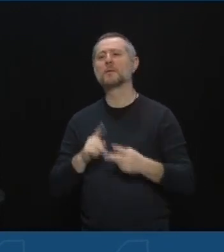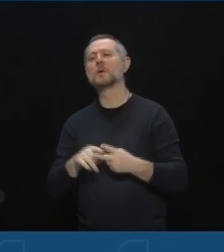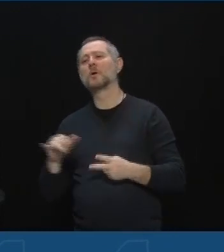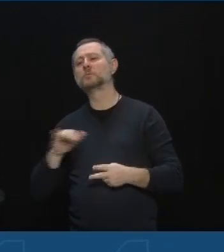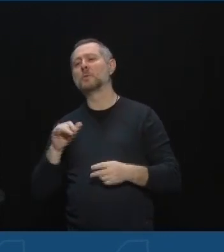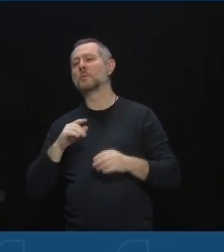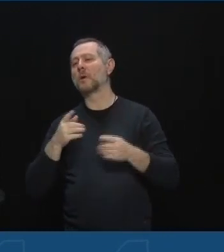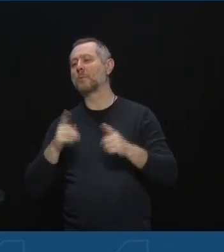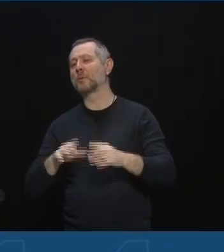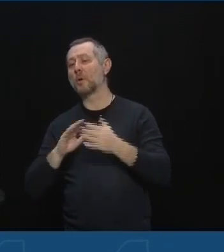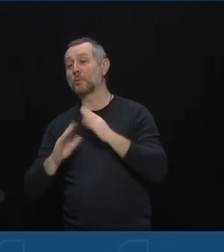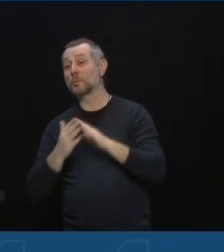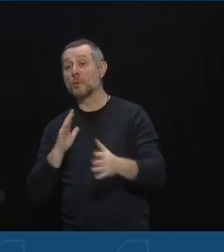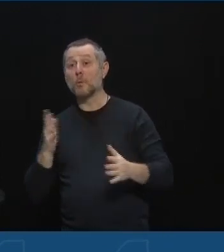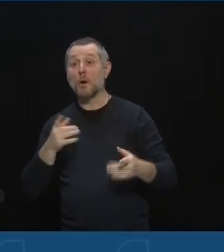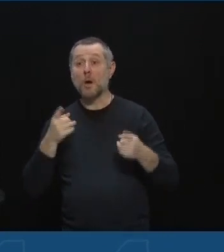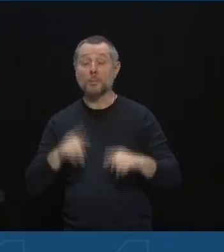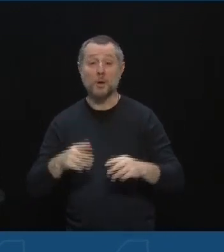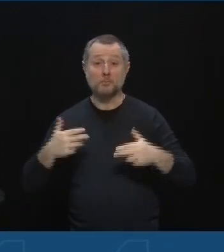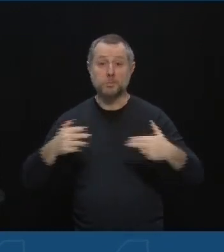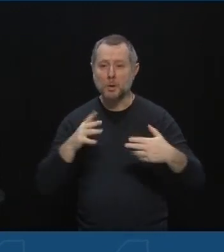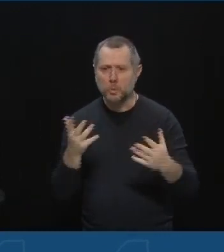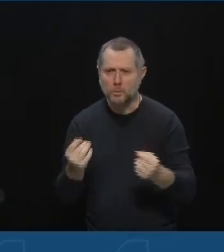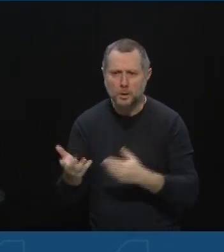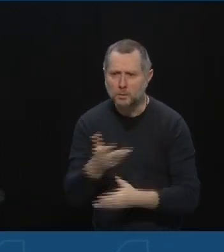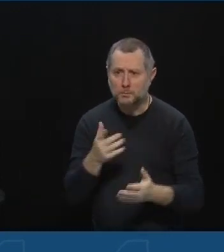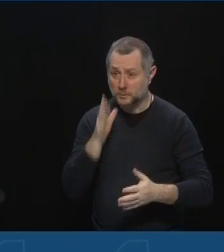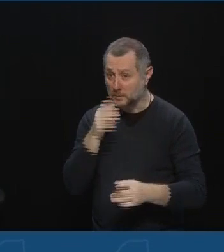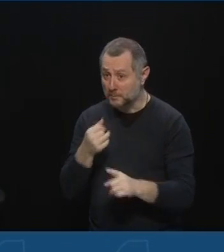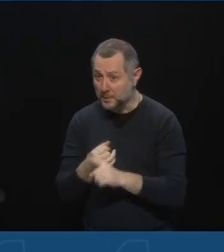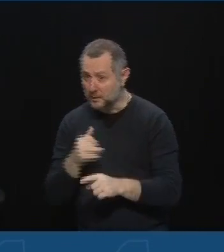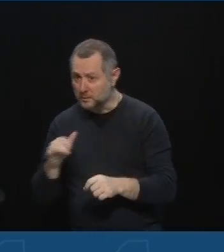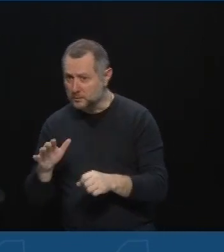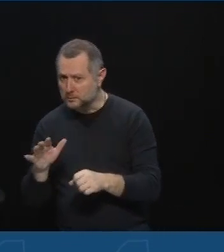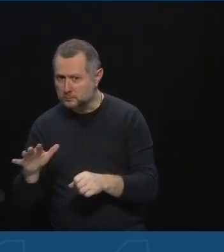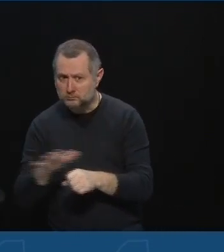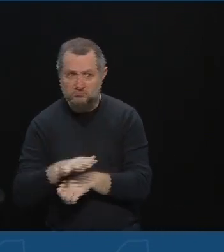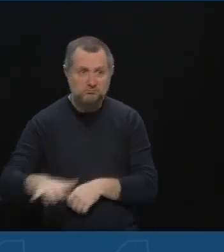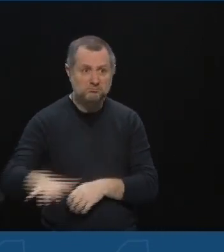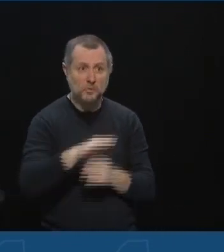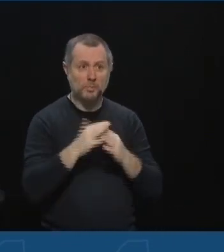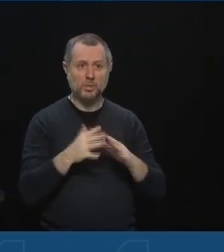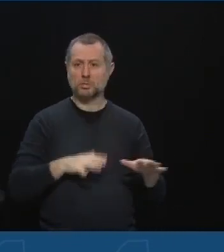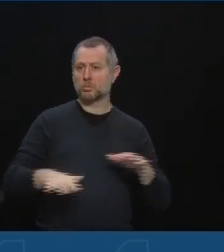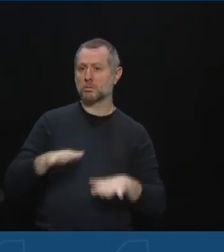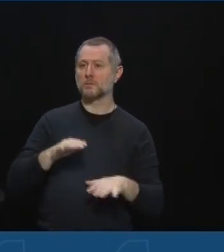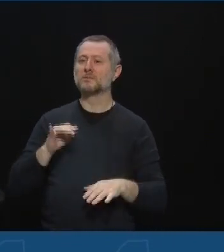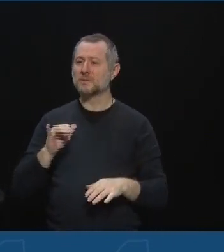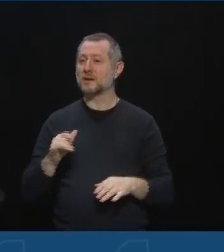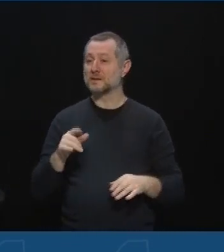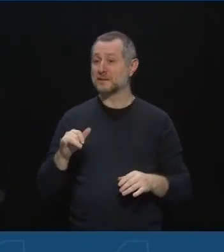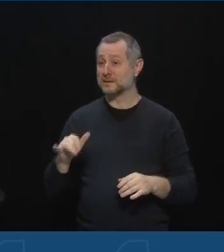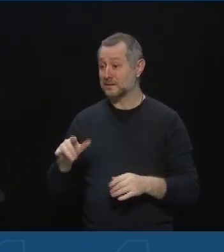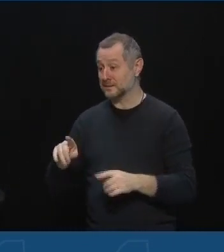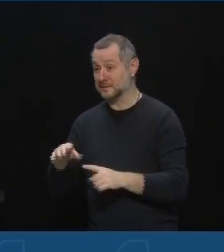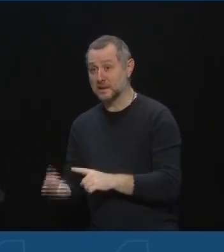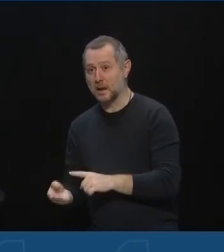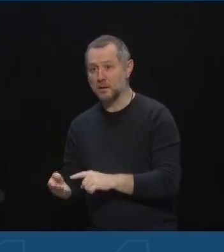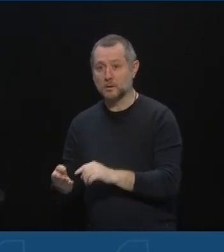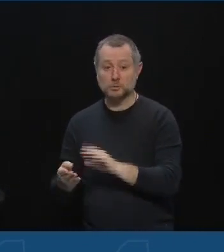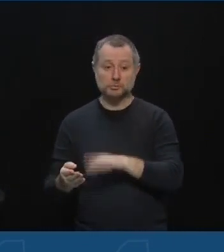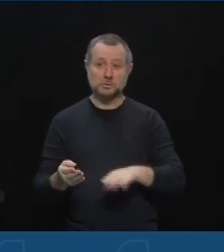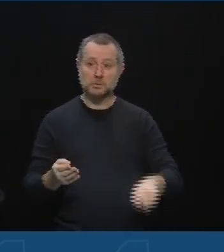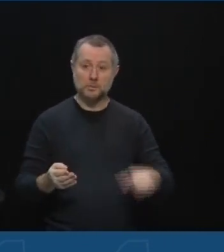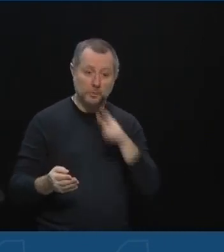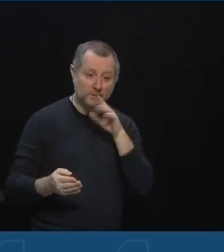have to realize this has an effect on an entire community and the children that are in a family when a loved one is lost to violence or they're related to